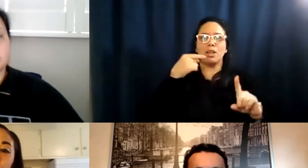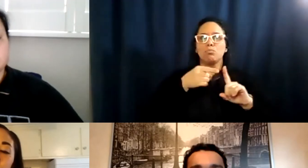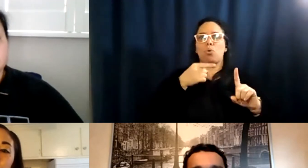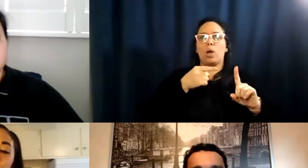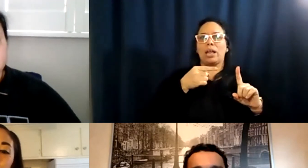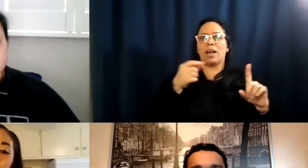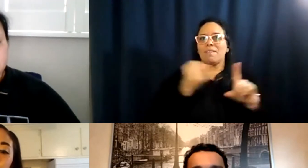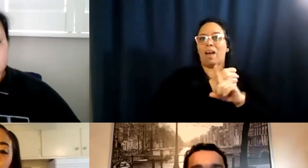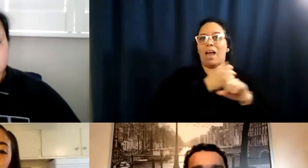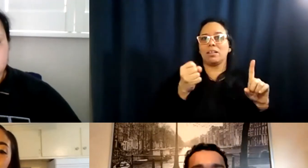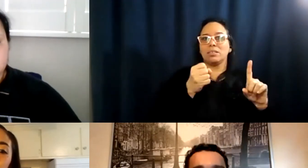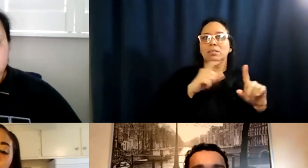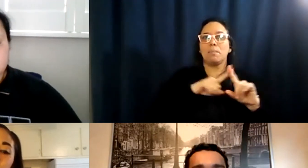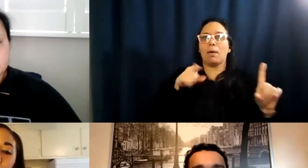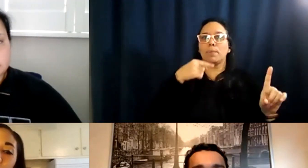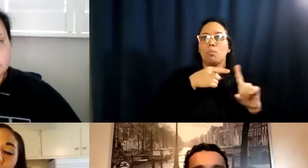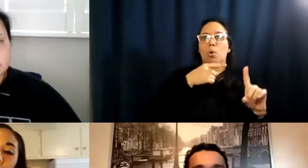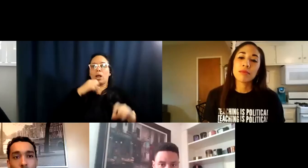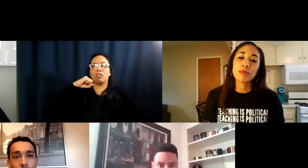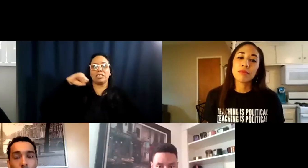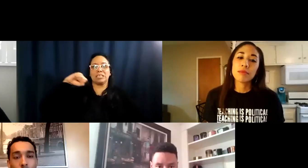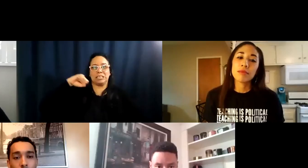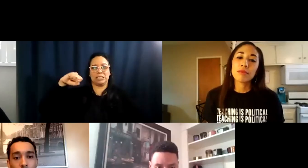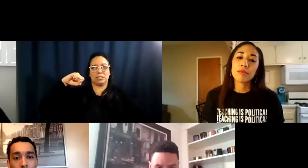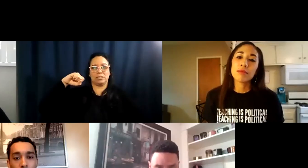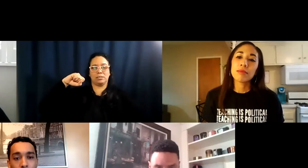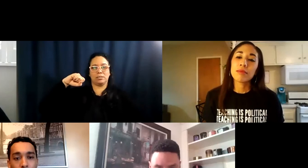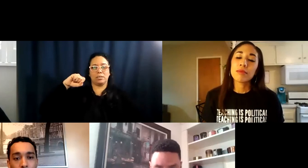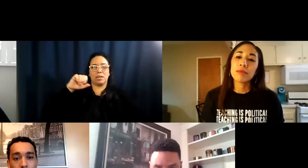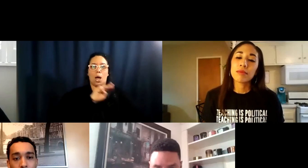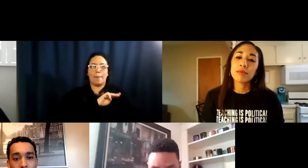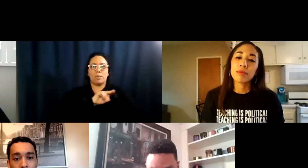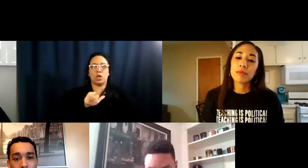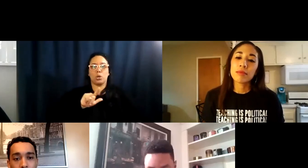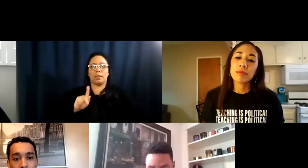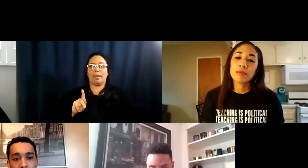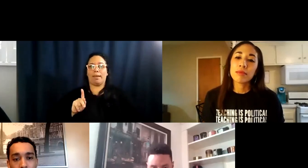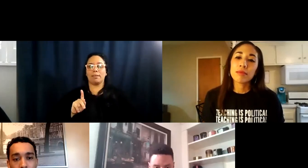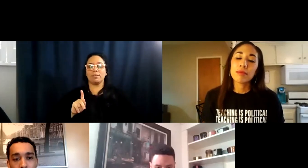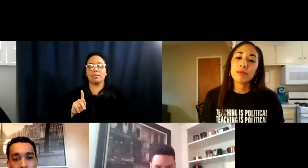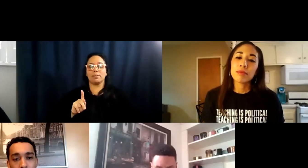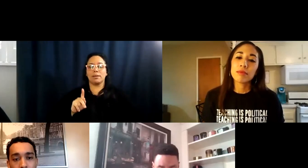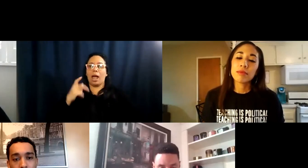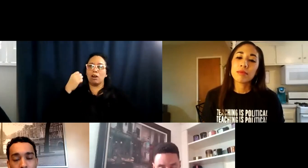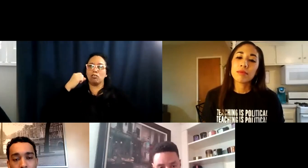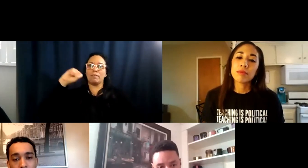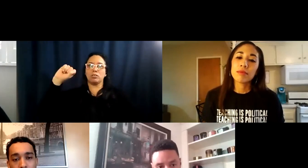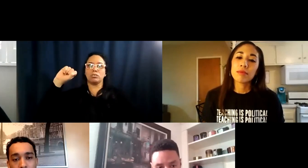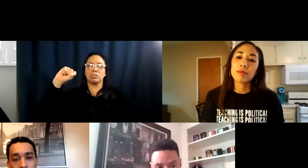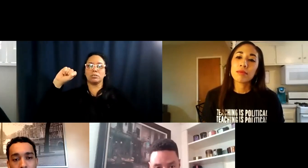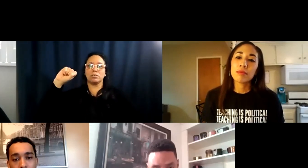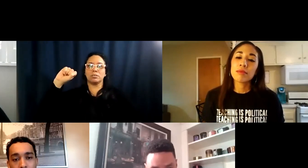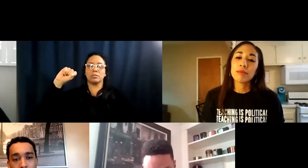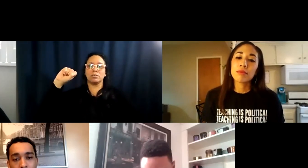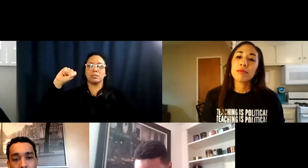and rather the killing led a revolution, you know. A revolution is just resisting